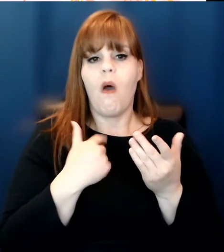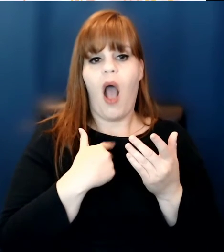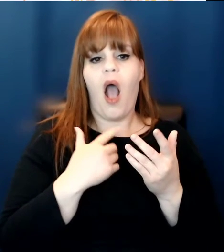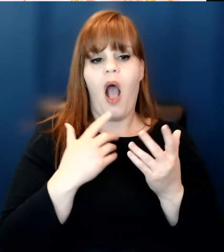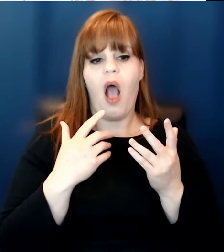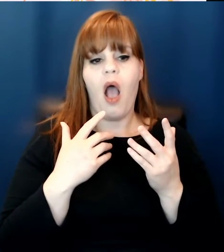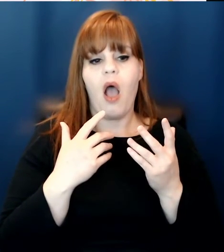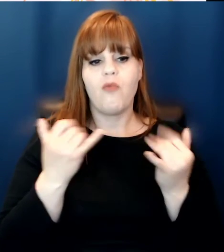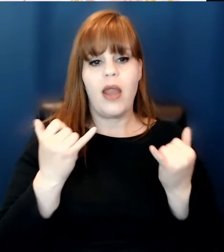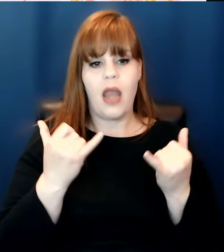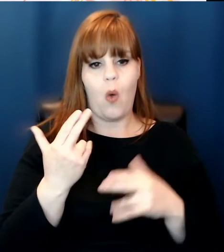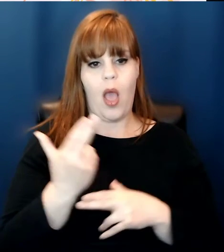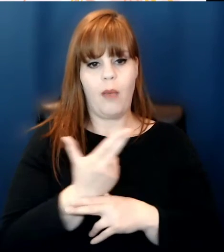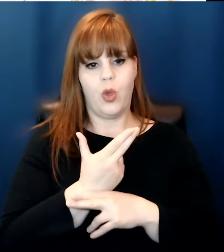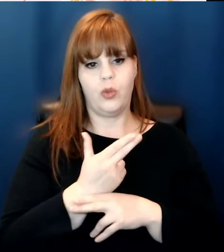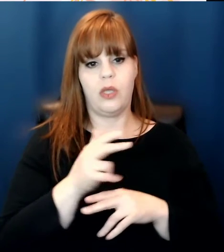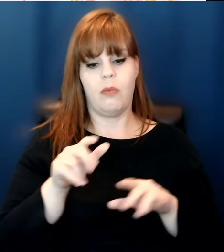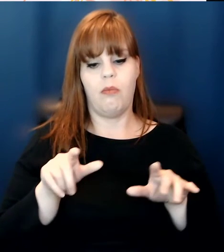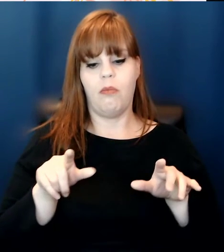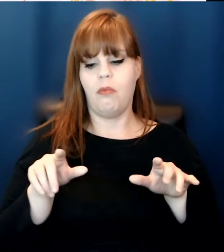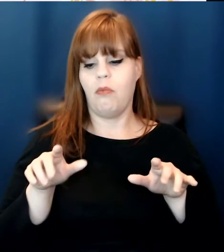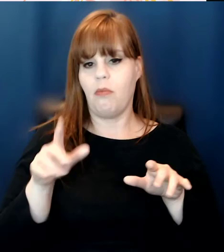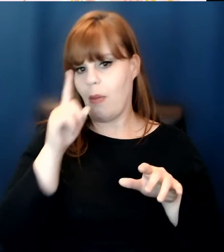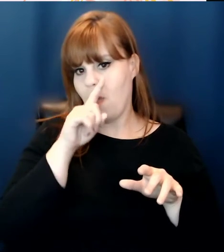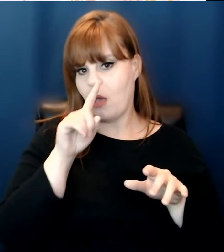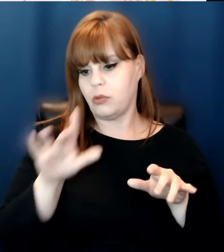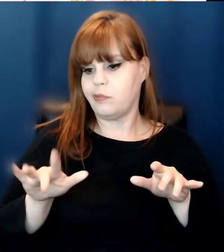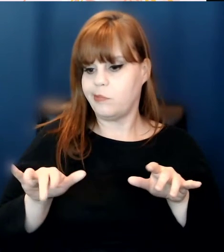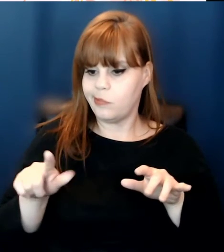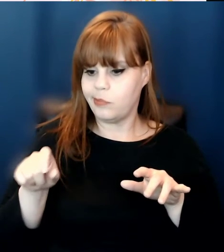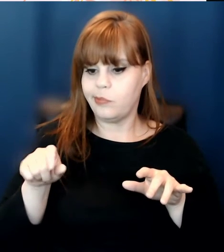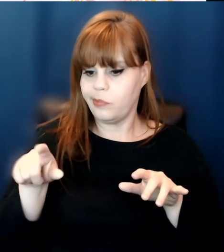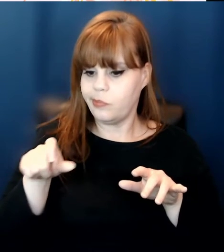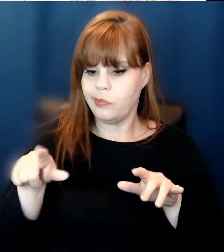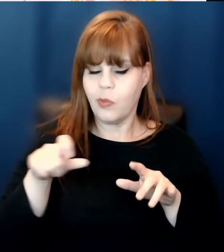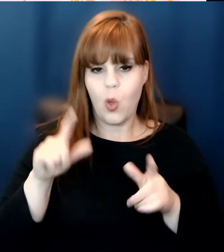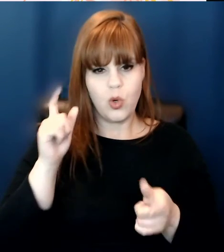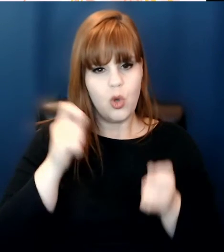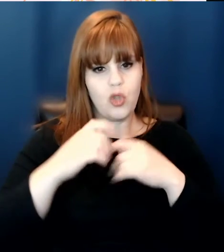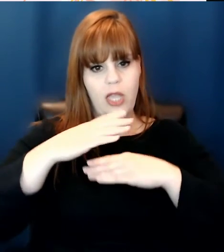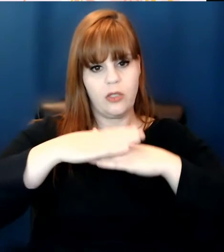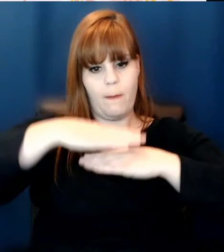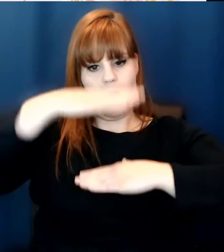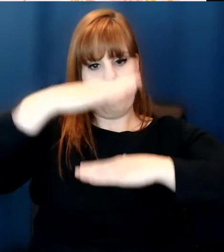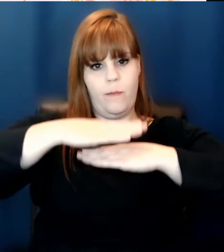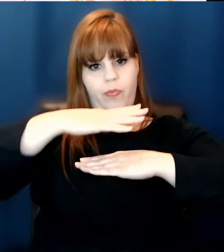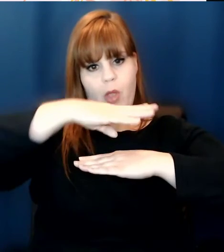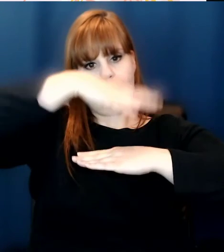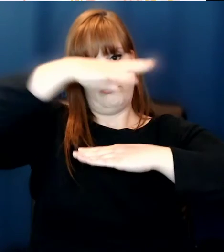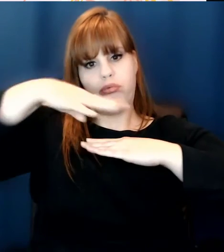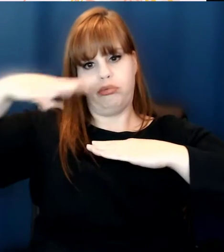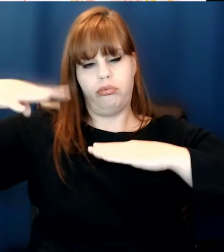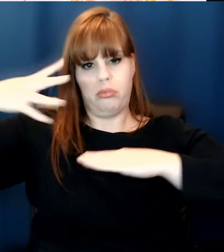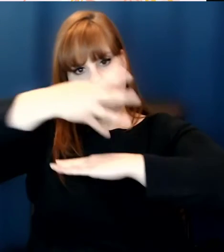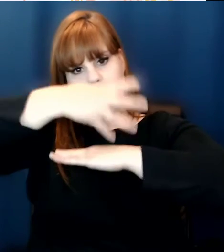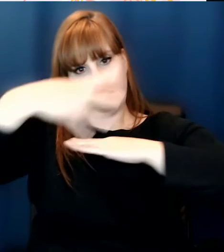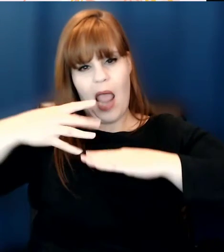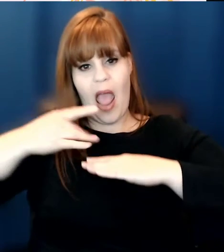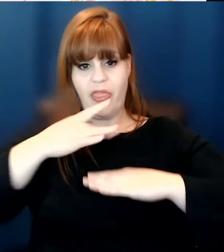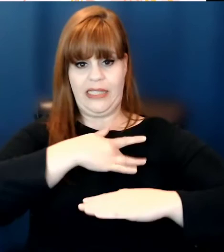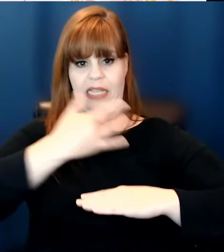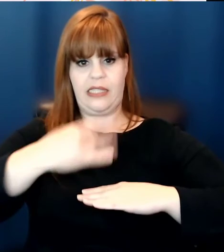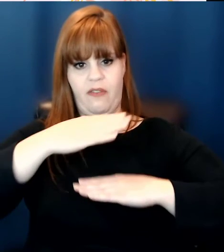can lower, right now I'm using my scroll wheel to actually change the amplitude of the waves and the